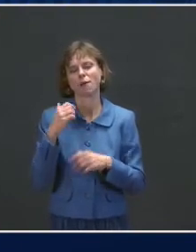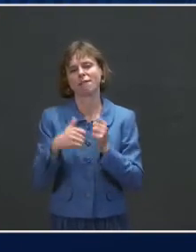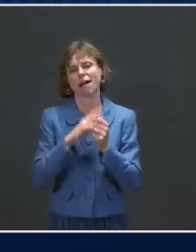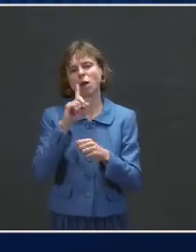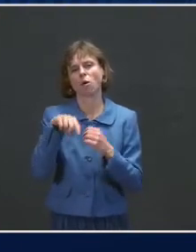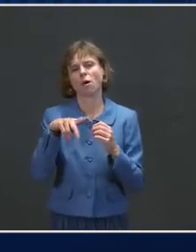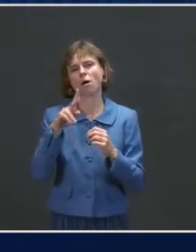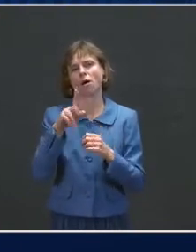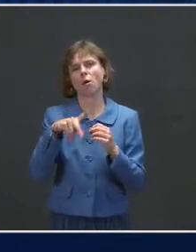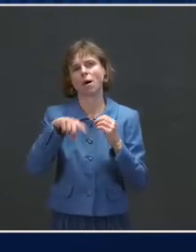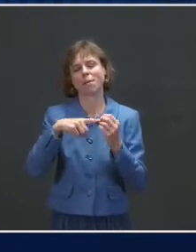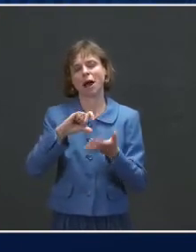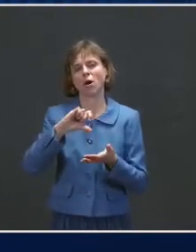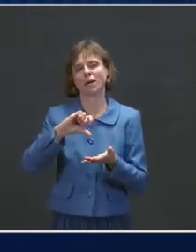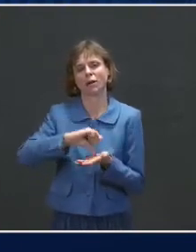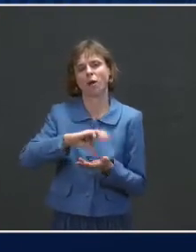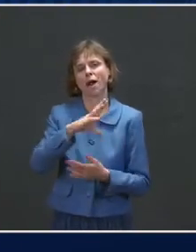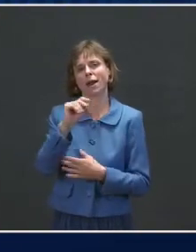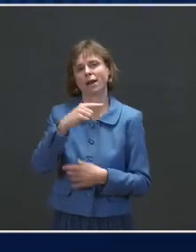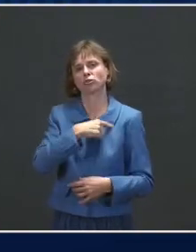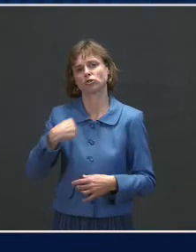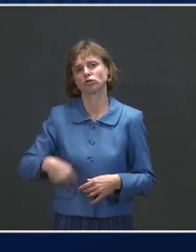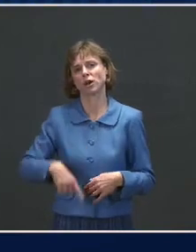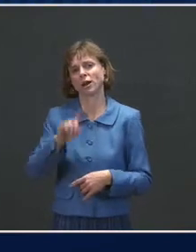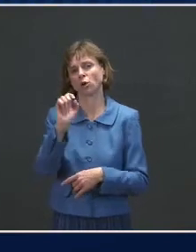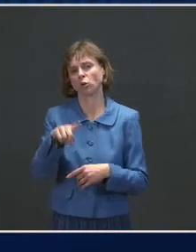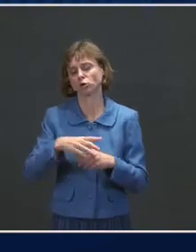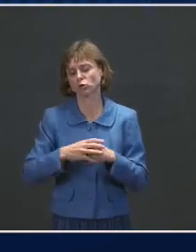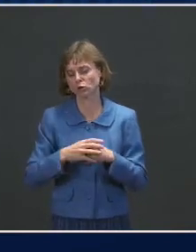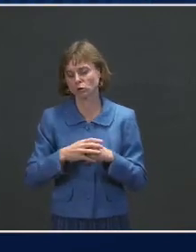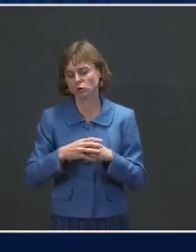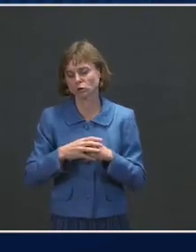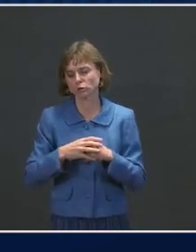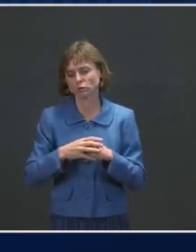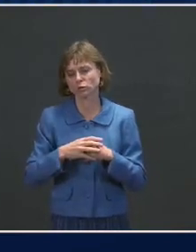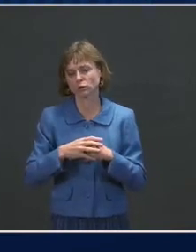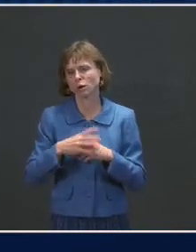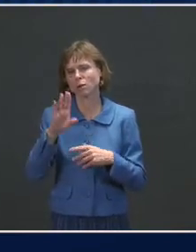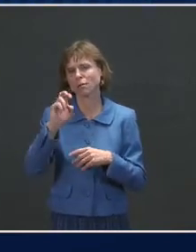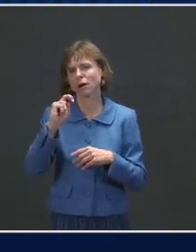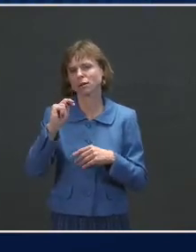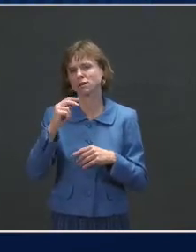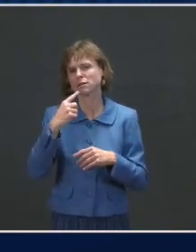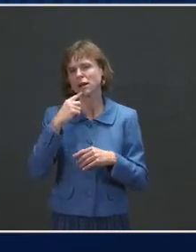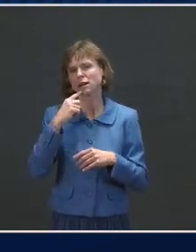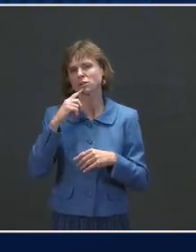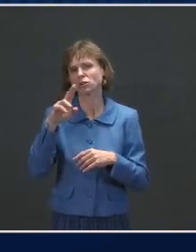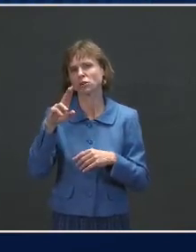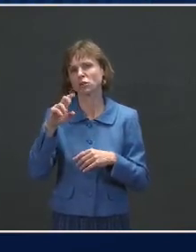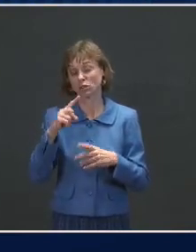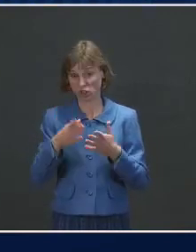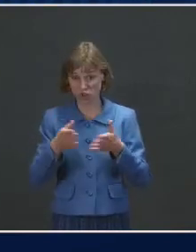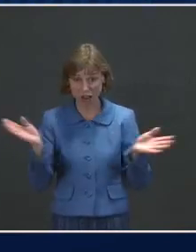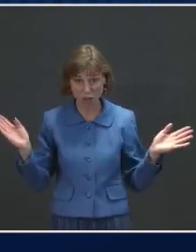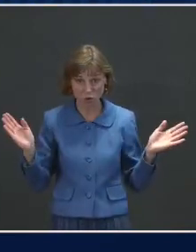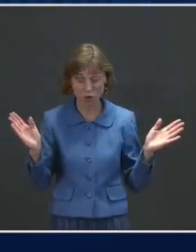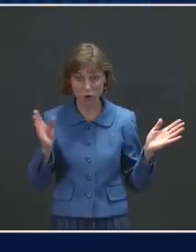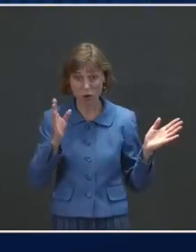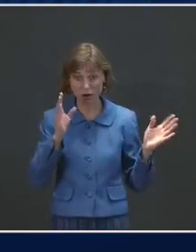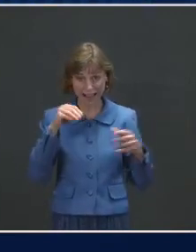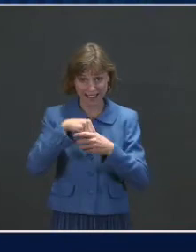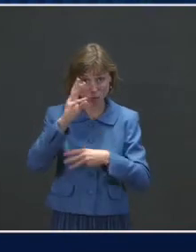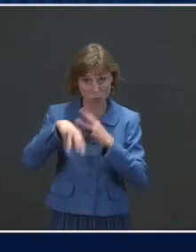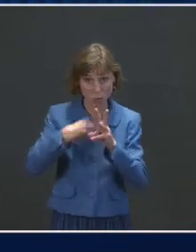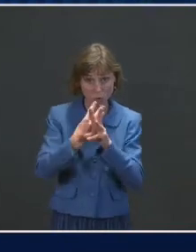does President Biden consider the biggest threat to the U.S. national security? Overall in the world?